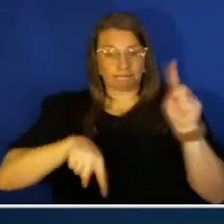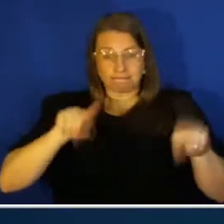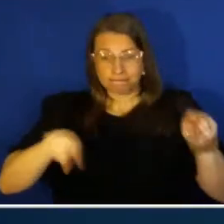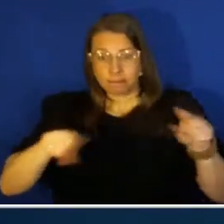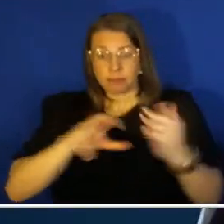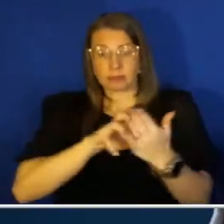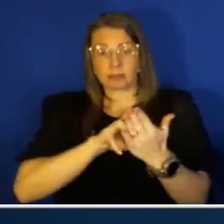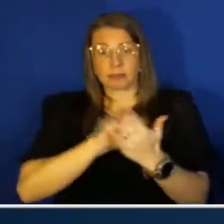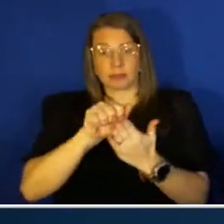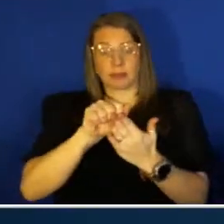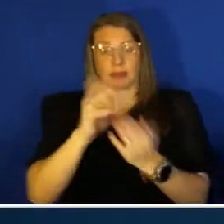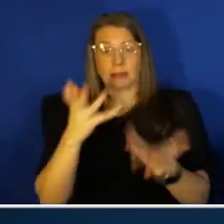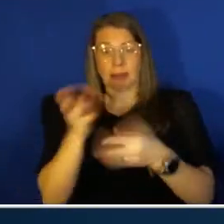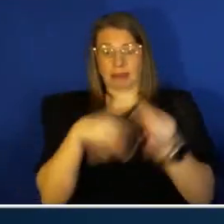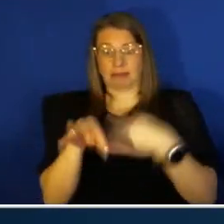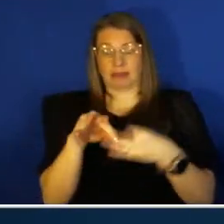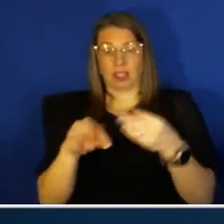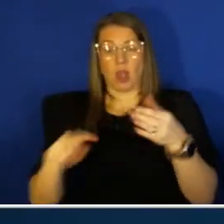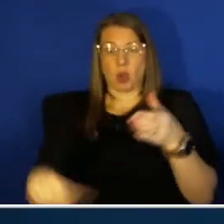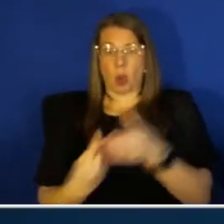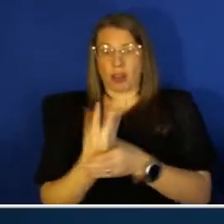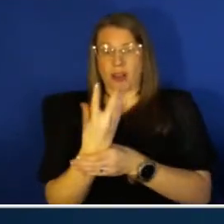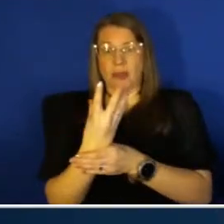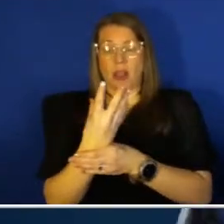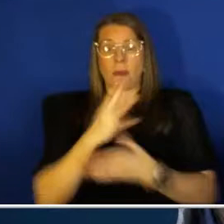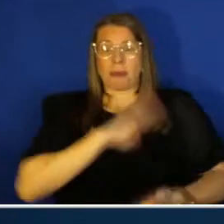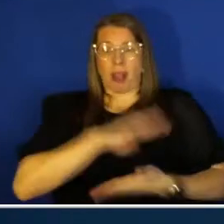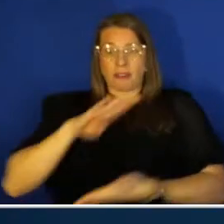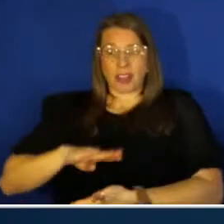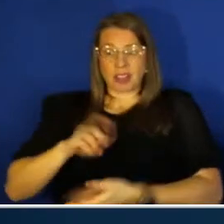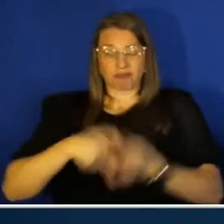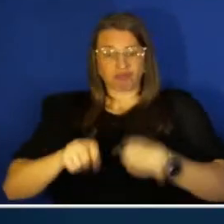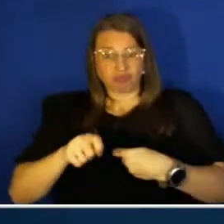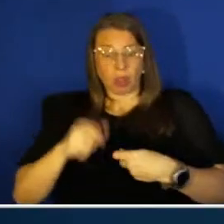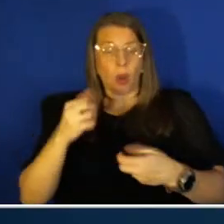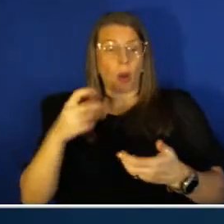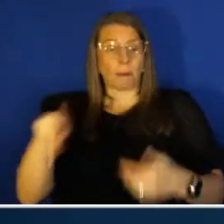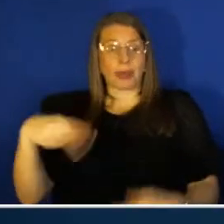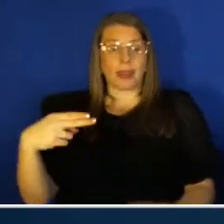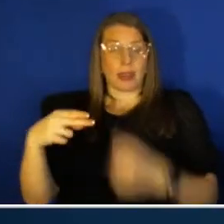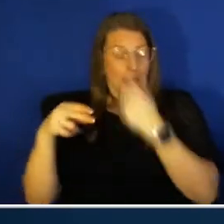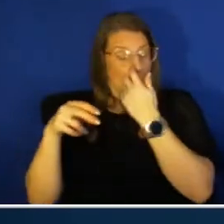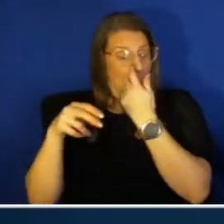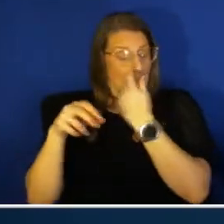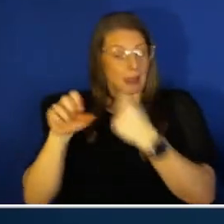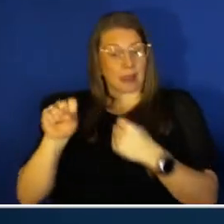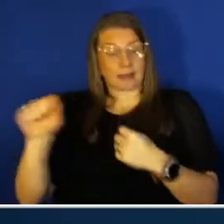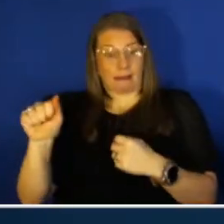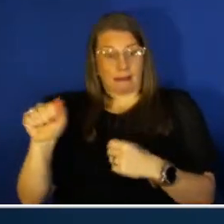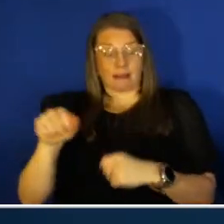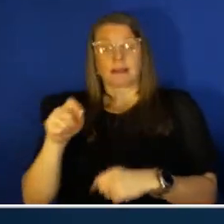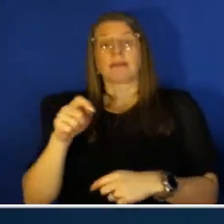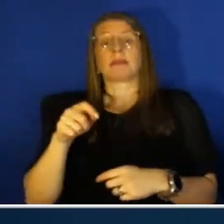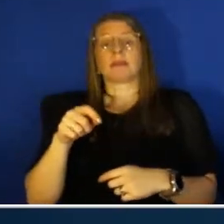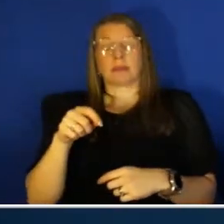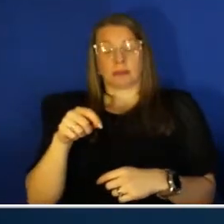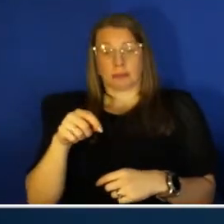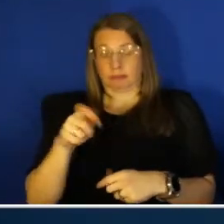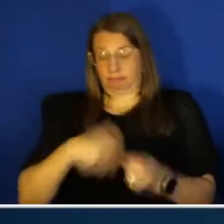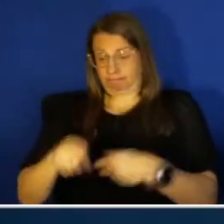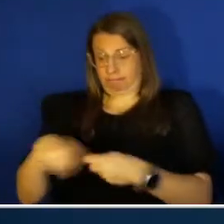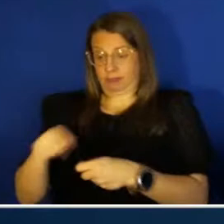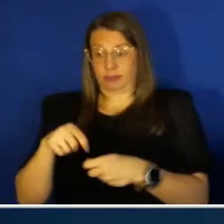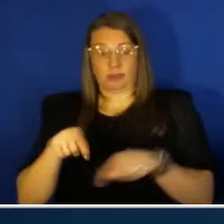replacing colonoscopy, replacing mammography, replacing PSA, just have one blood test that can screen for a variety of cancers. I